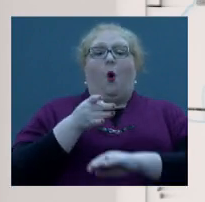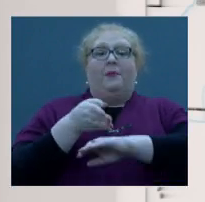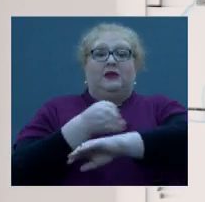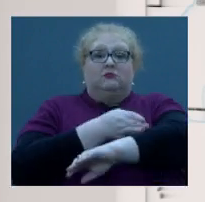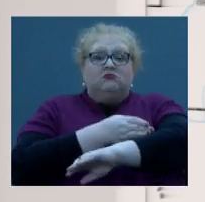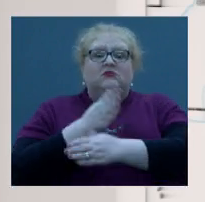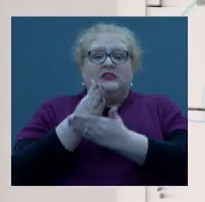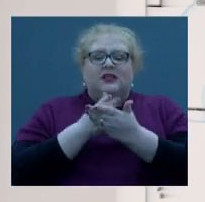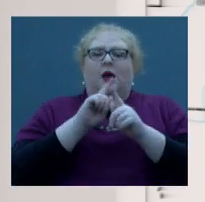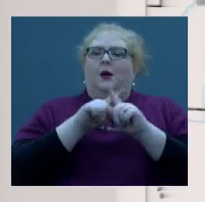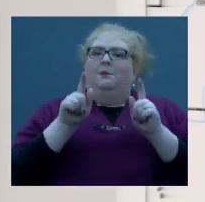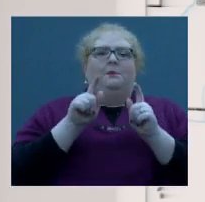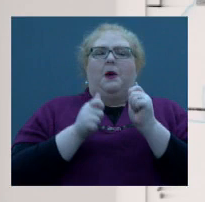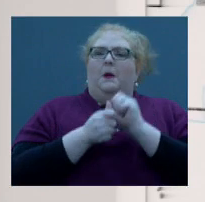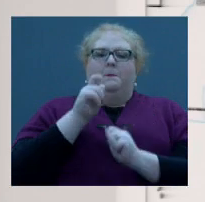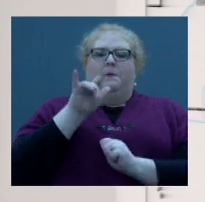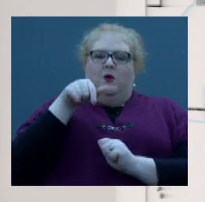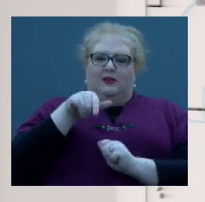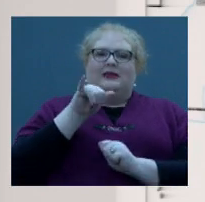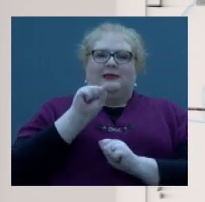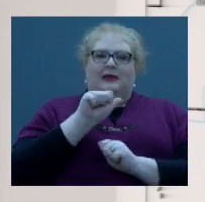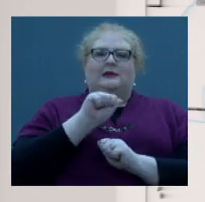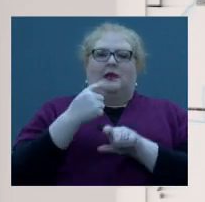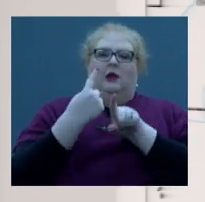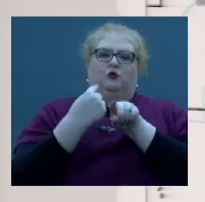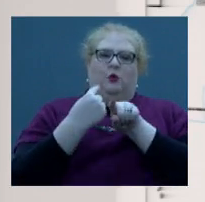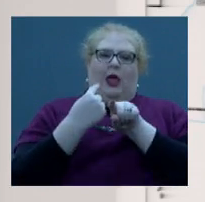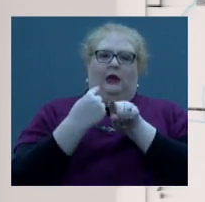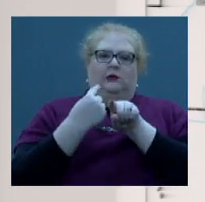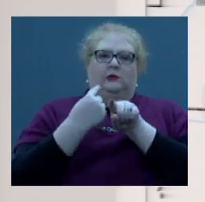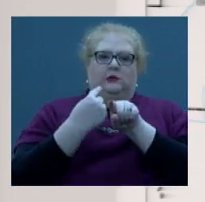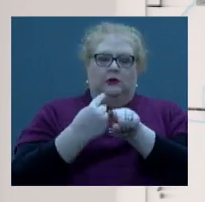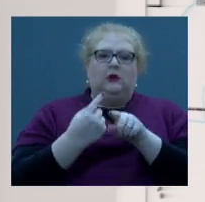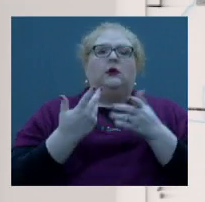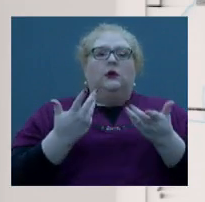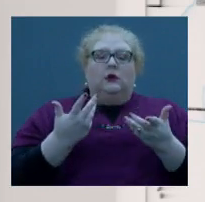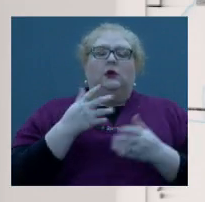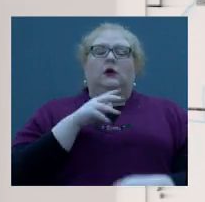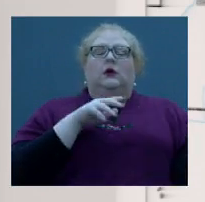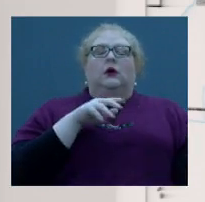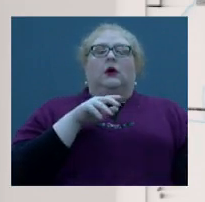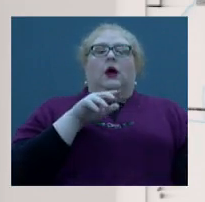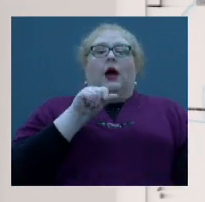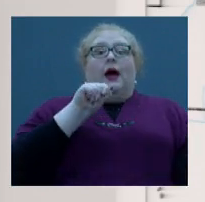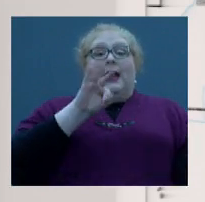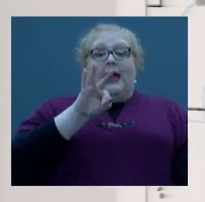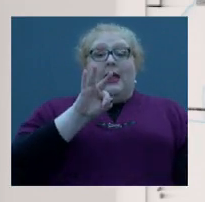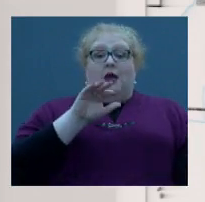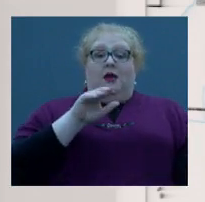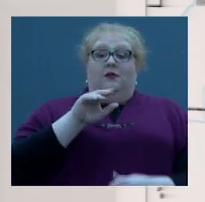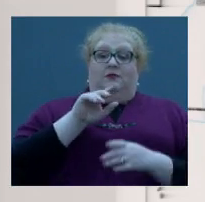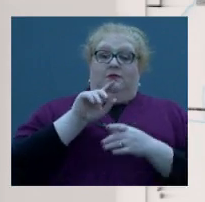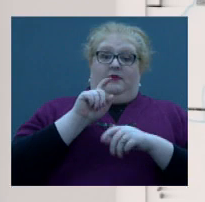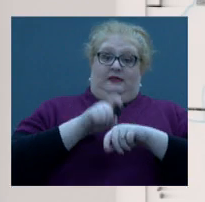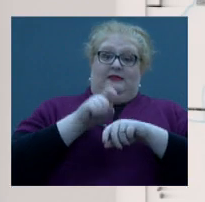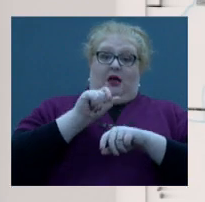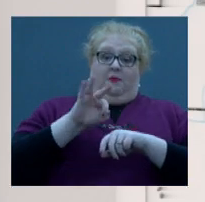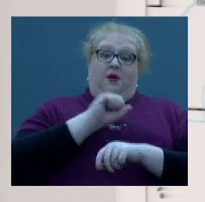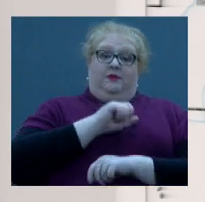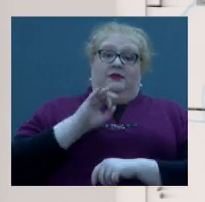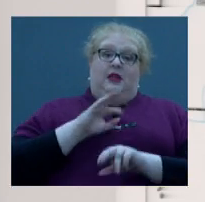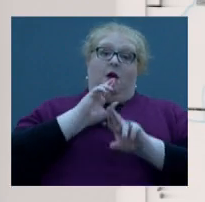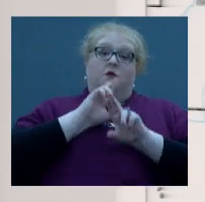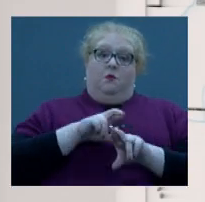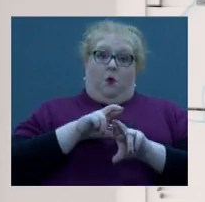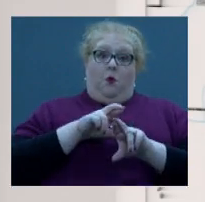However, it largely functions as a two-lane roadway. As of when the staff report was compiled,